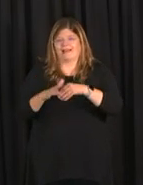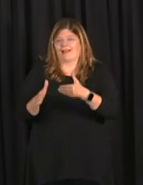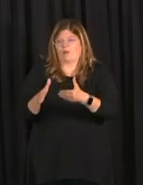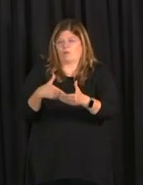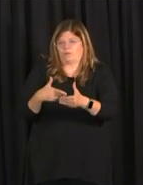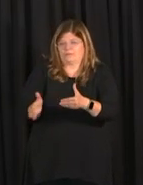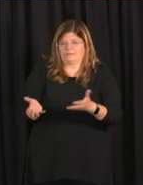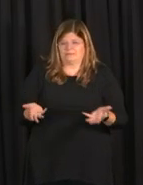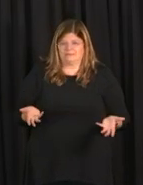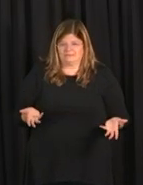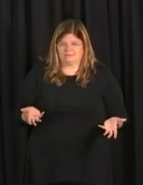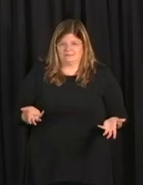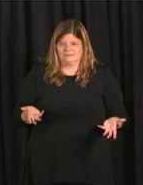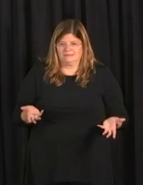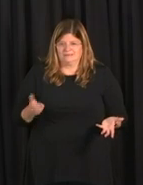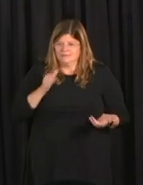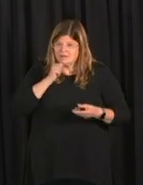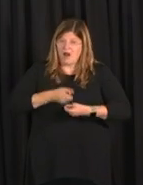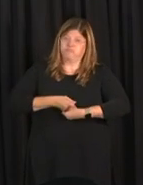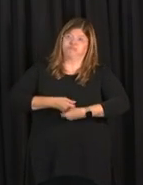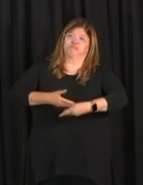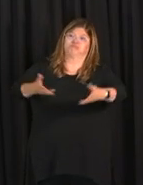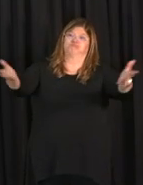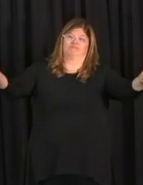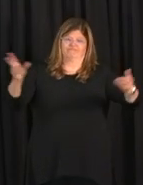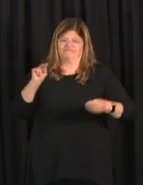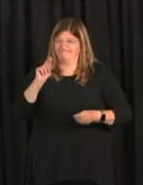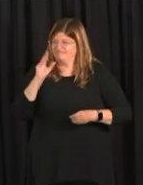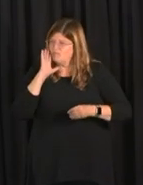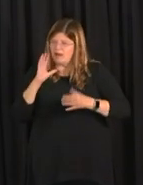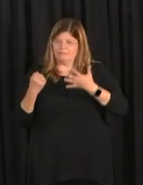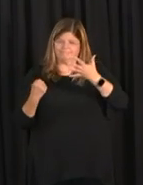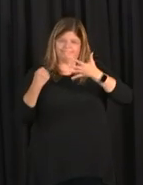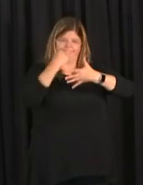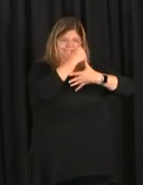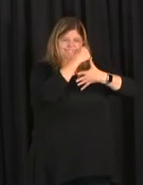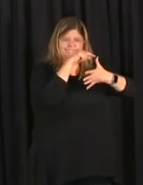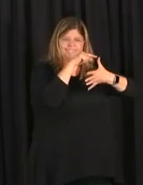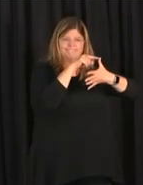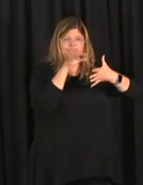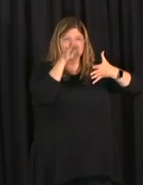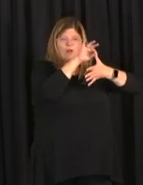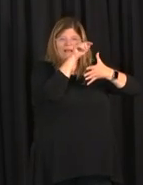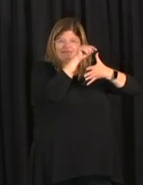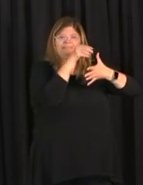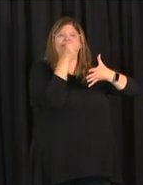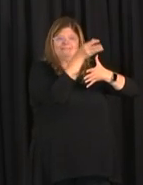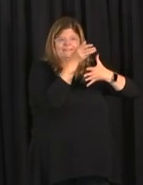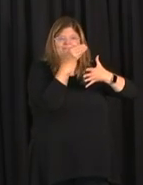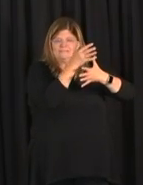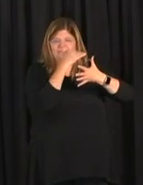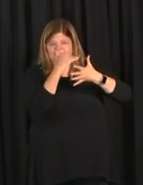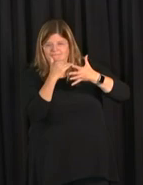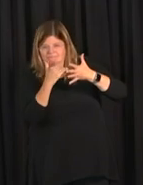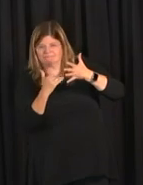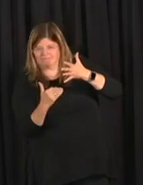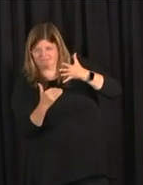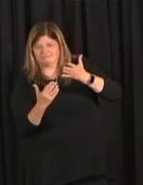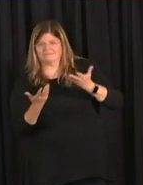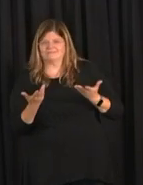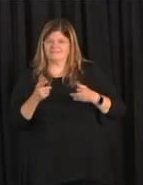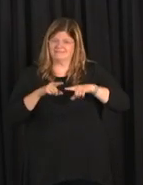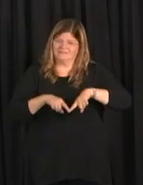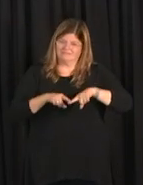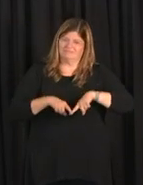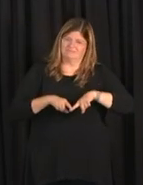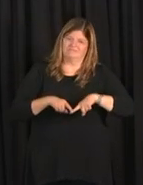community. And it will have to go to priority populations. So we are still going to have to heavily rely